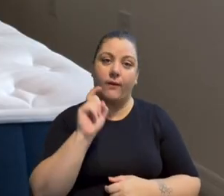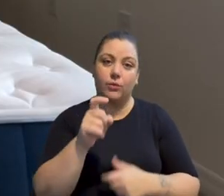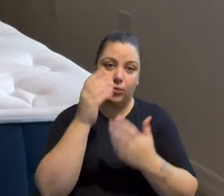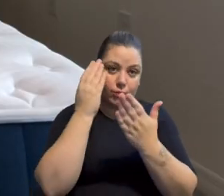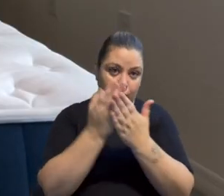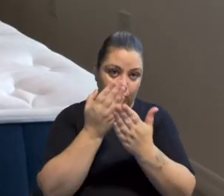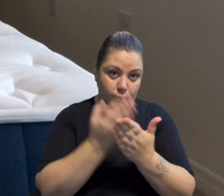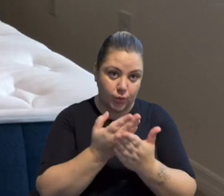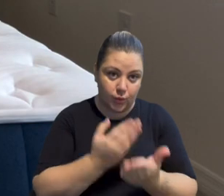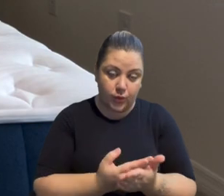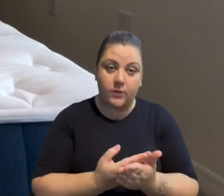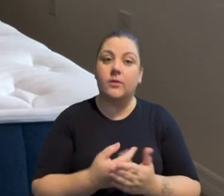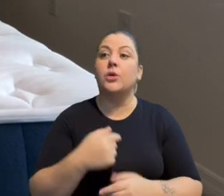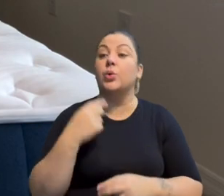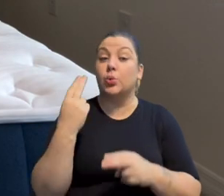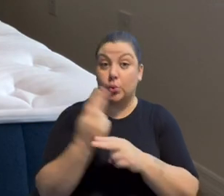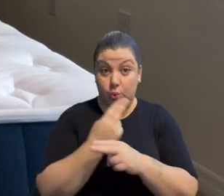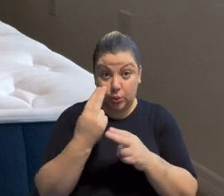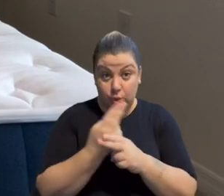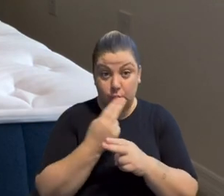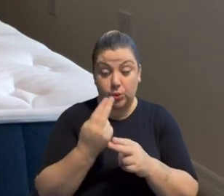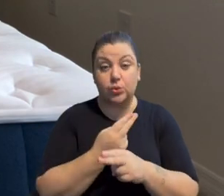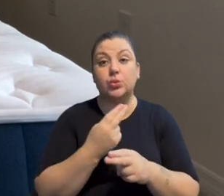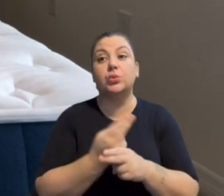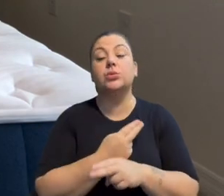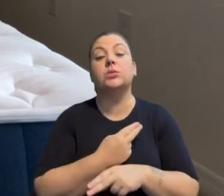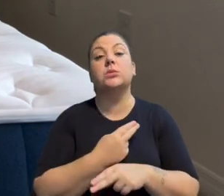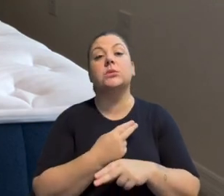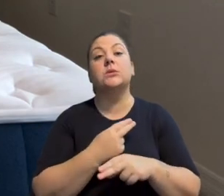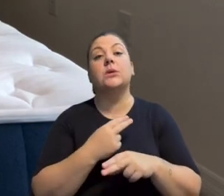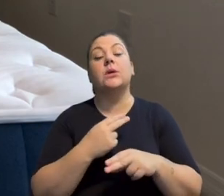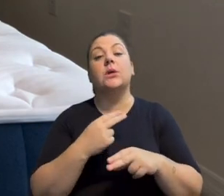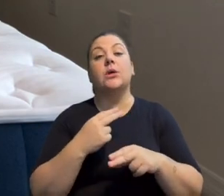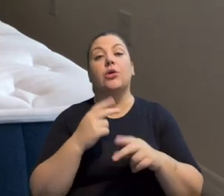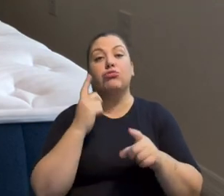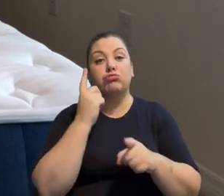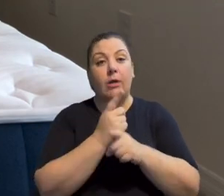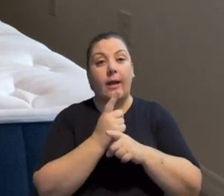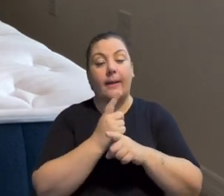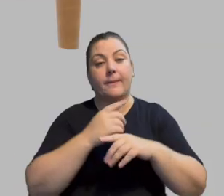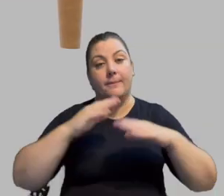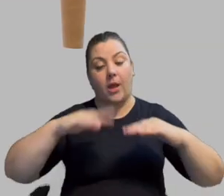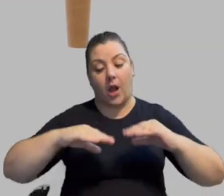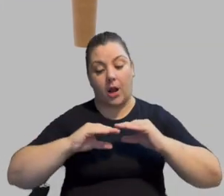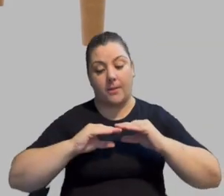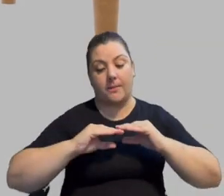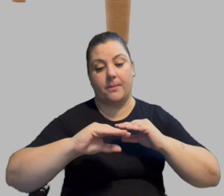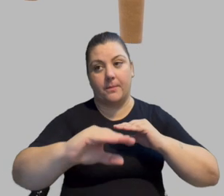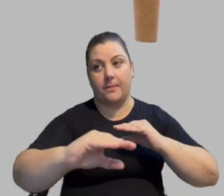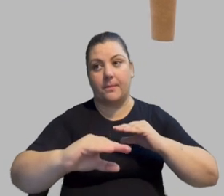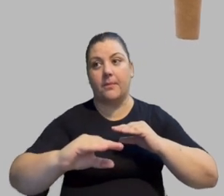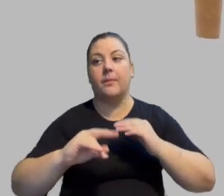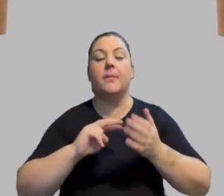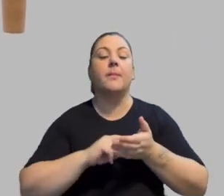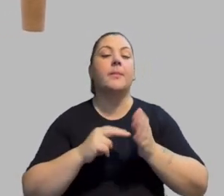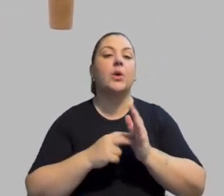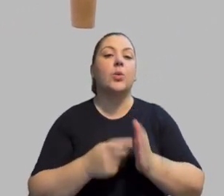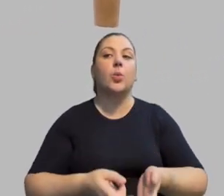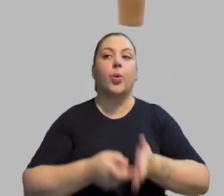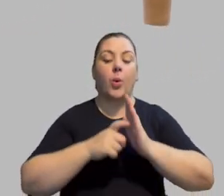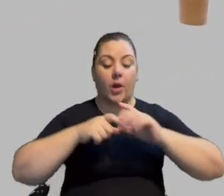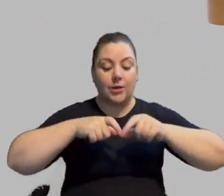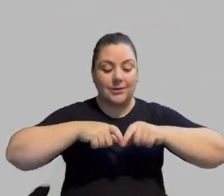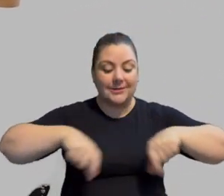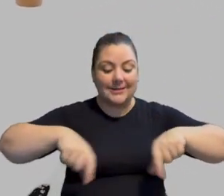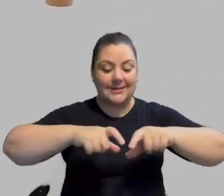been using the mattress on a approved base. So like it has to be slats that are not too